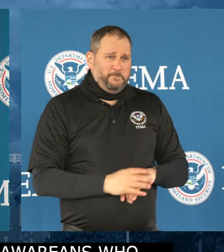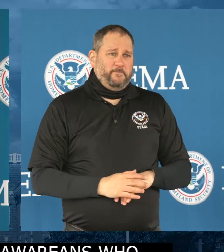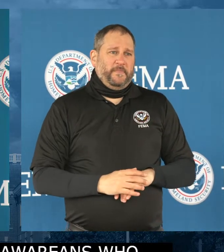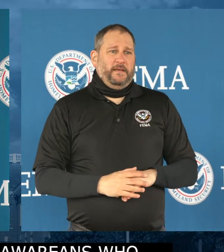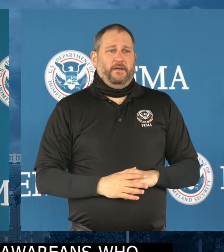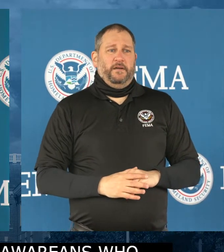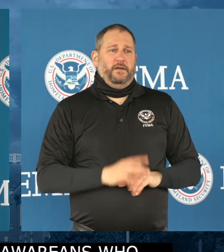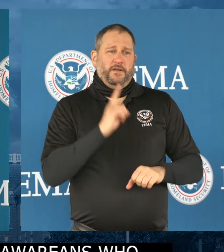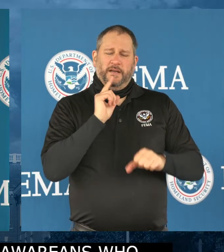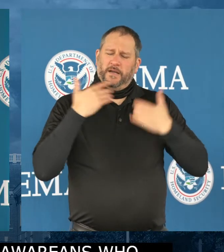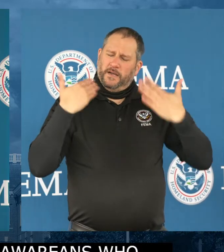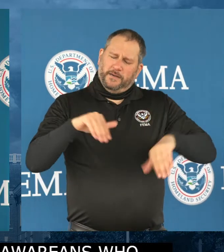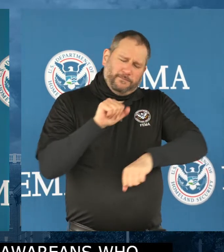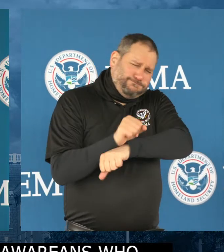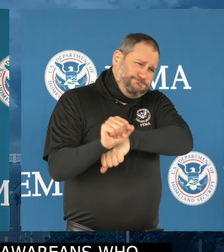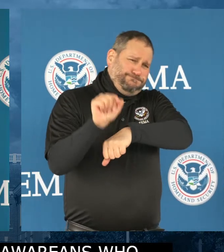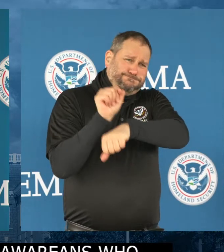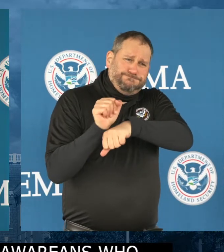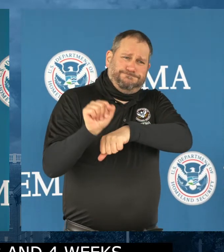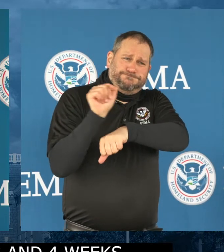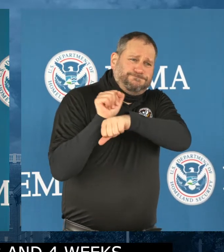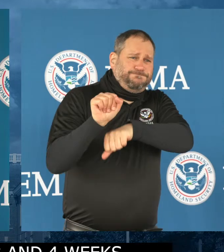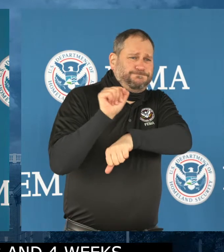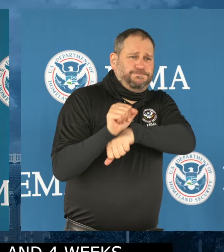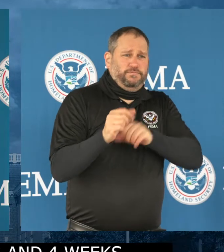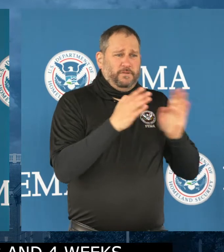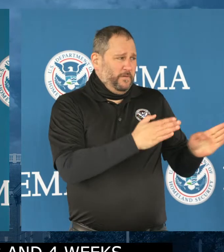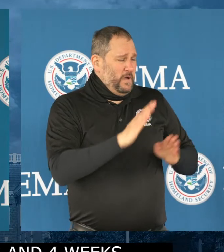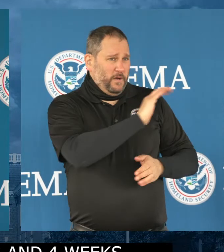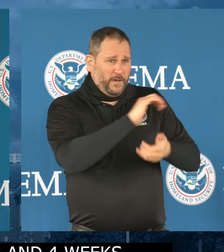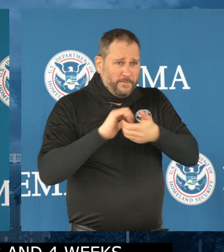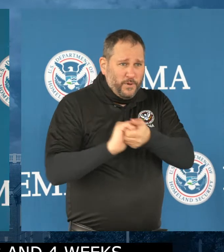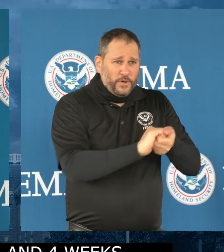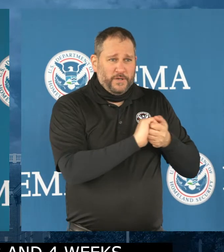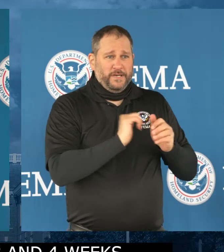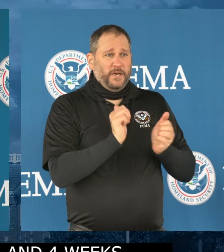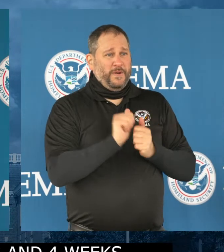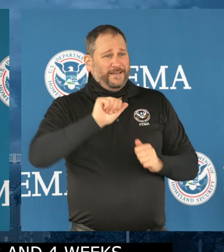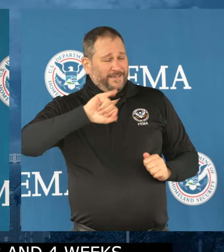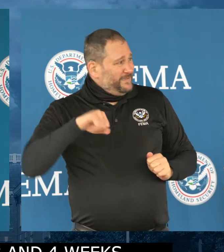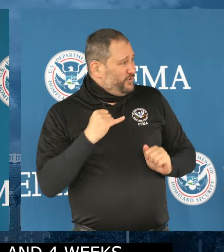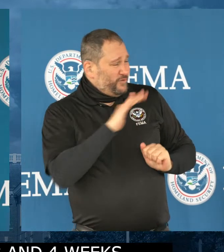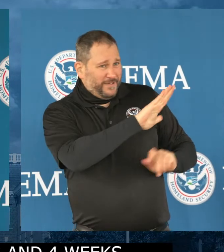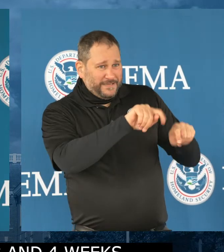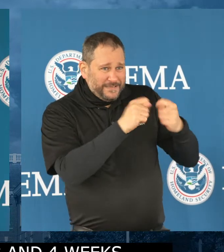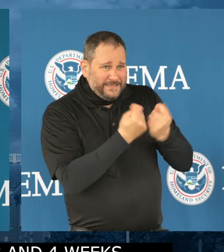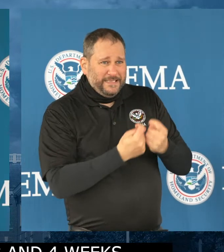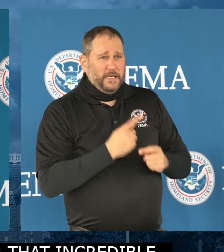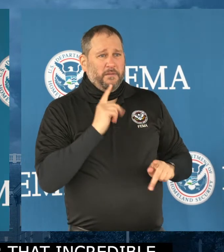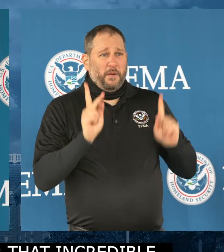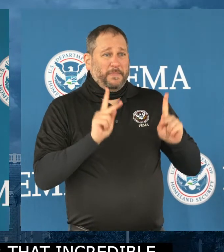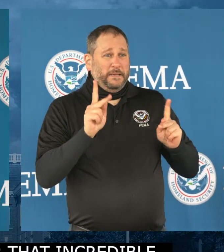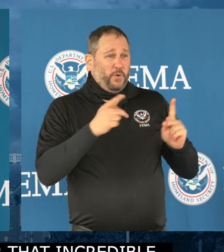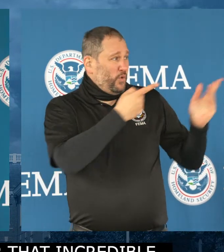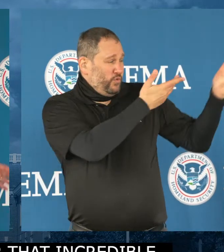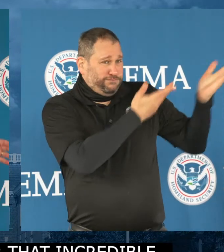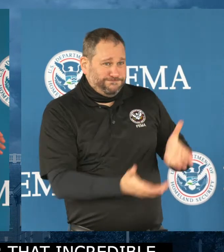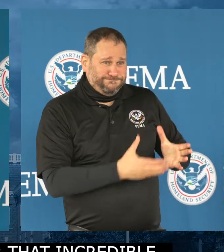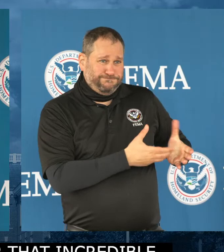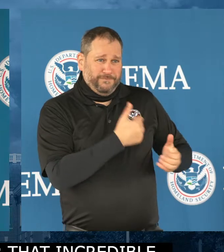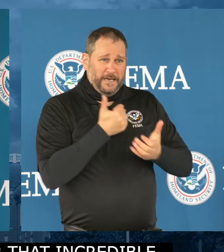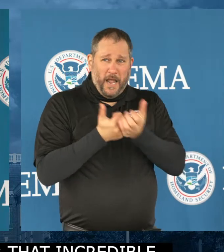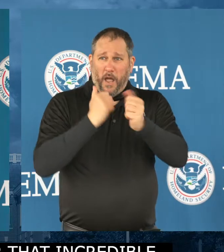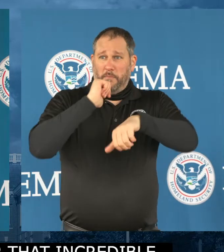effort, your effort individually, your partnership with AJ and his team, with all the folks that you brought in, setting up the